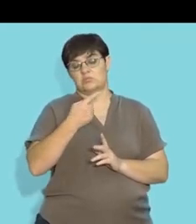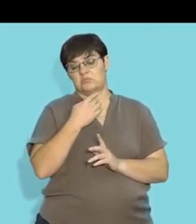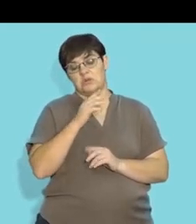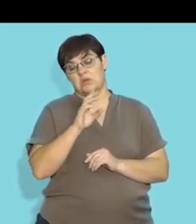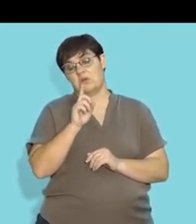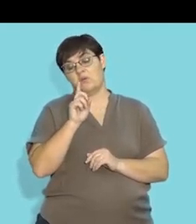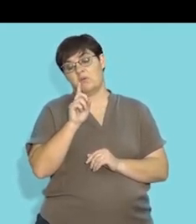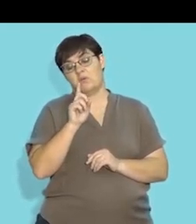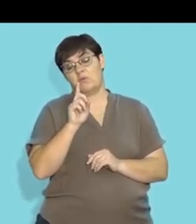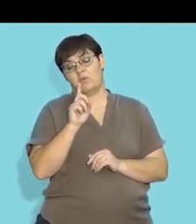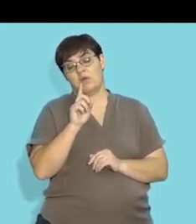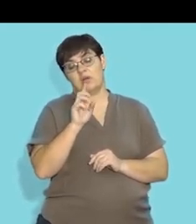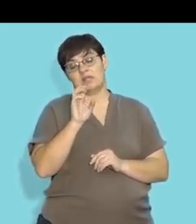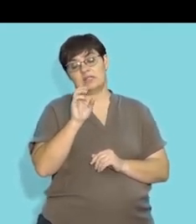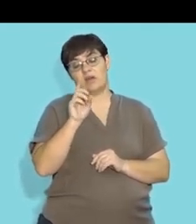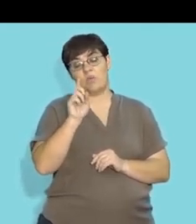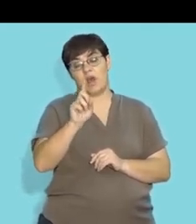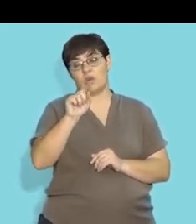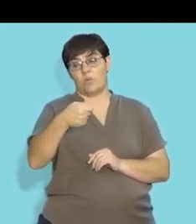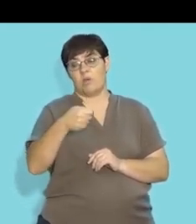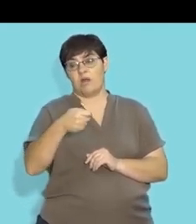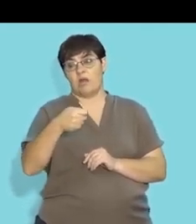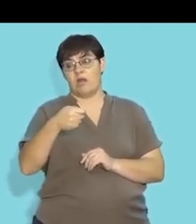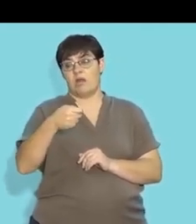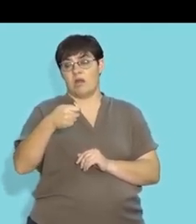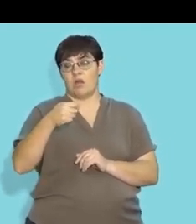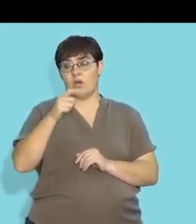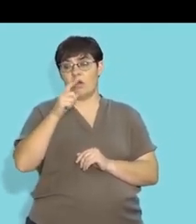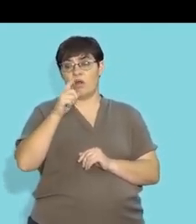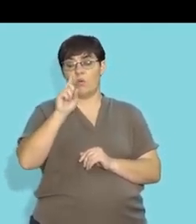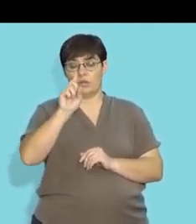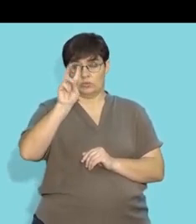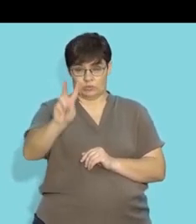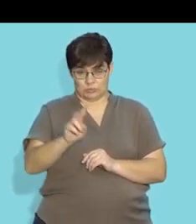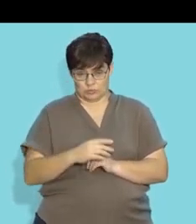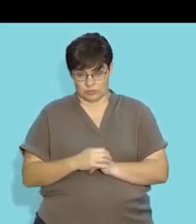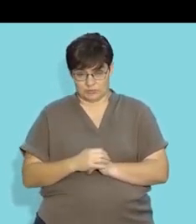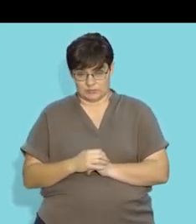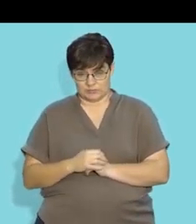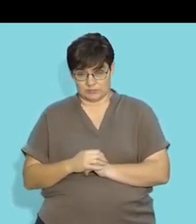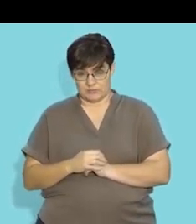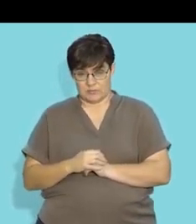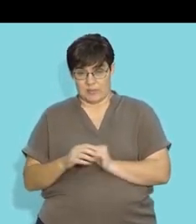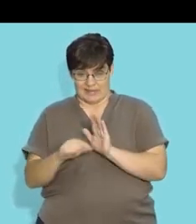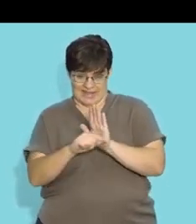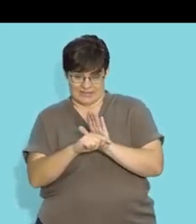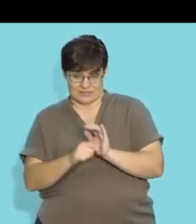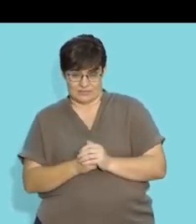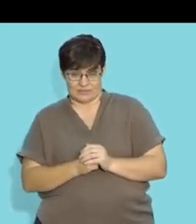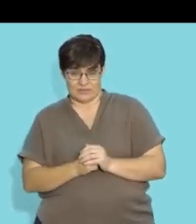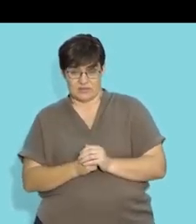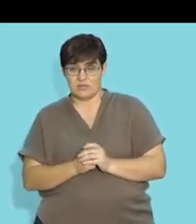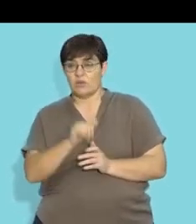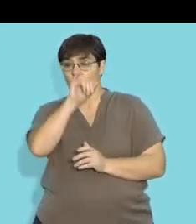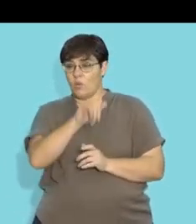place, 1, 2. 1, 2. So my equation will be